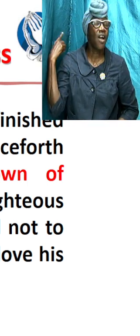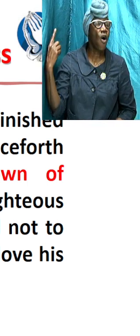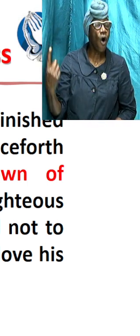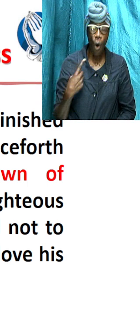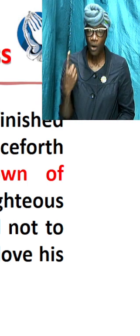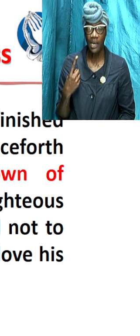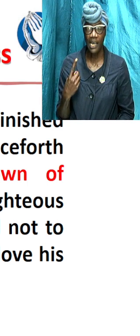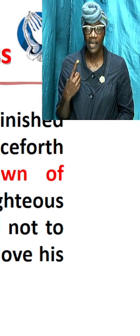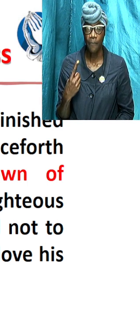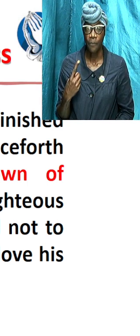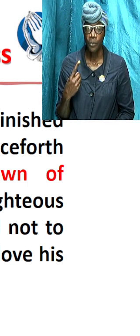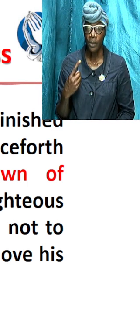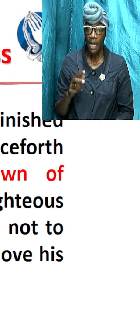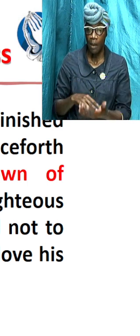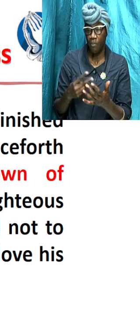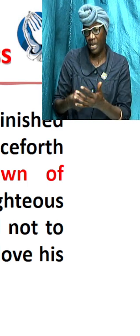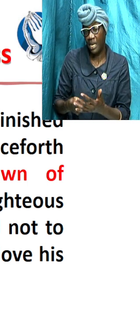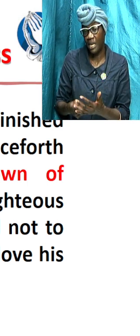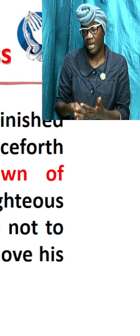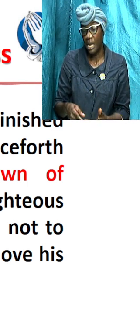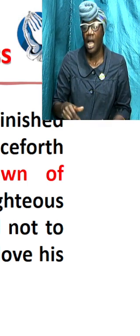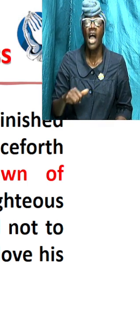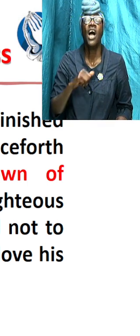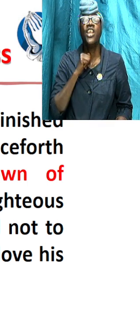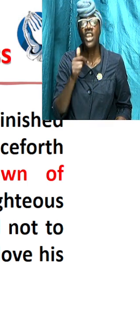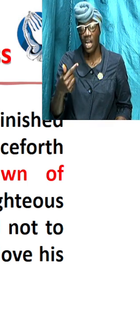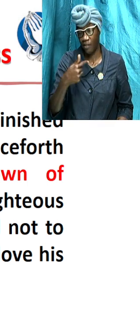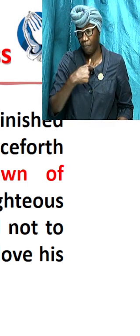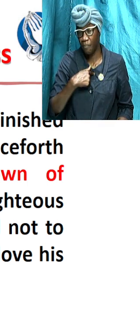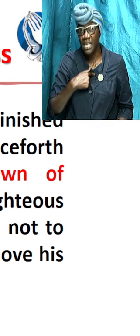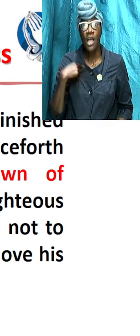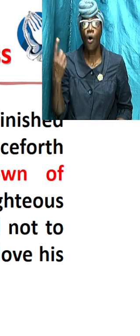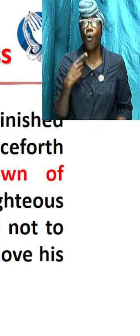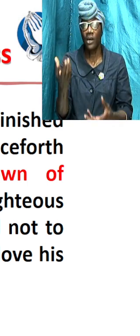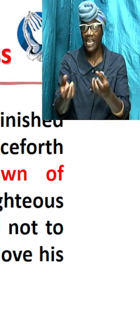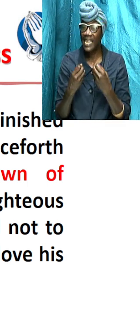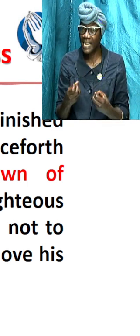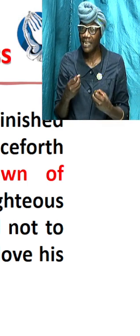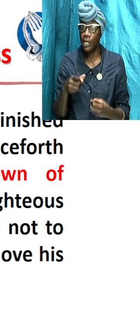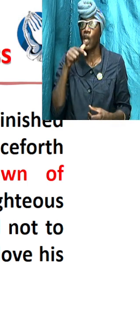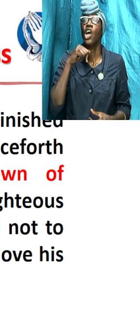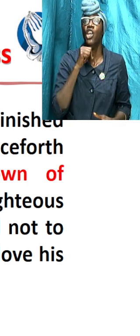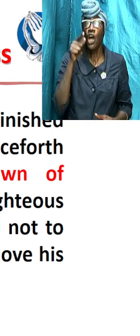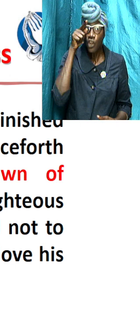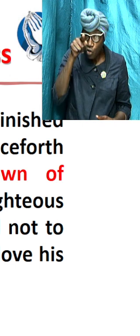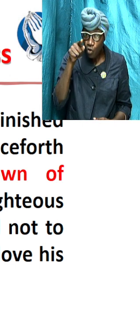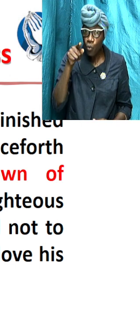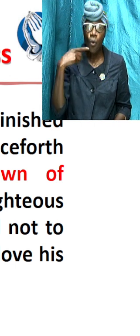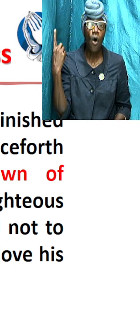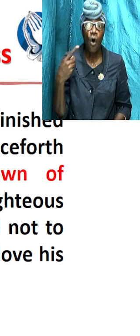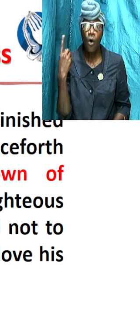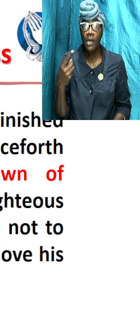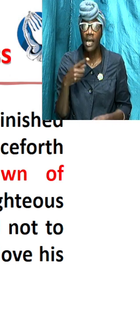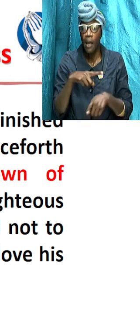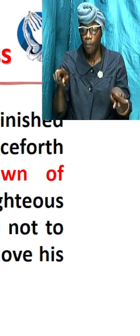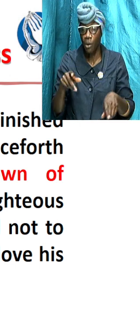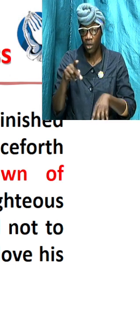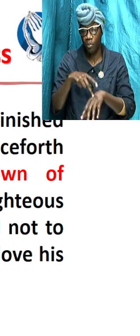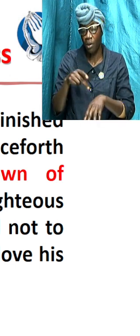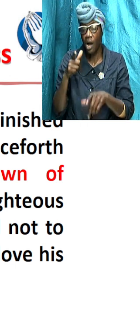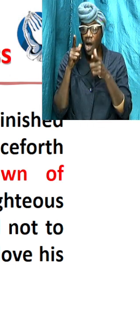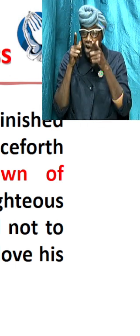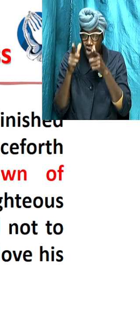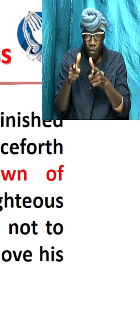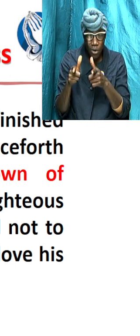In other words, Paul was saying to Timothy, it's not me alone who will get it. Amen. It's not you alone, Timothy, who will get it. Amen. But Paul probably looked down